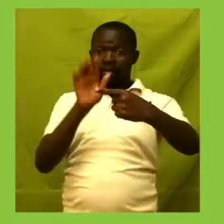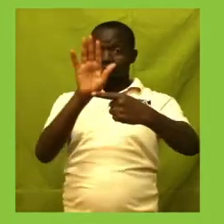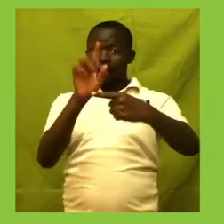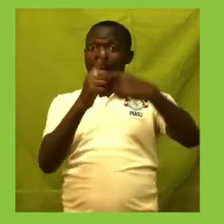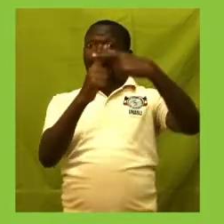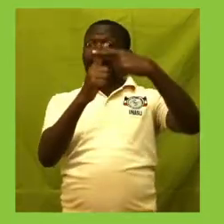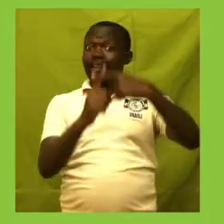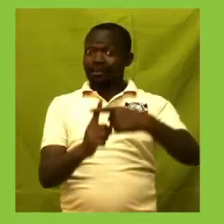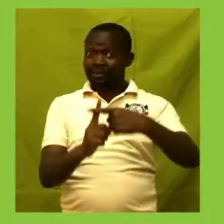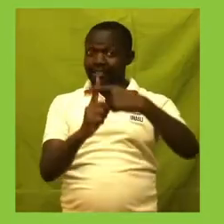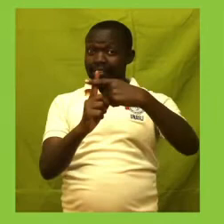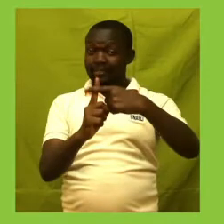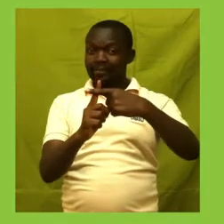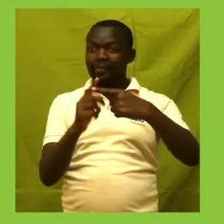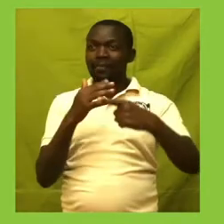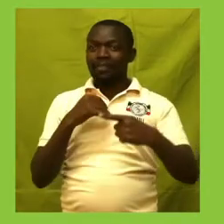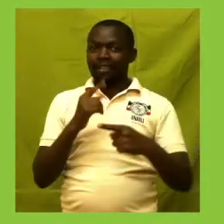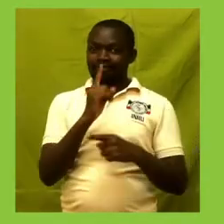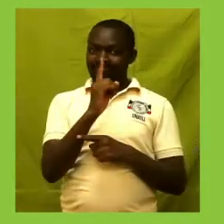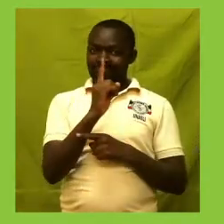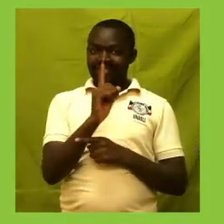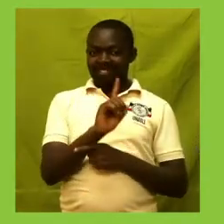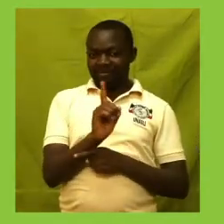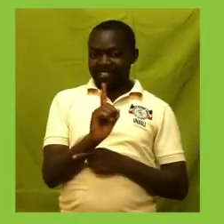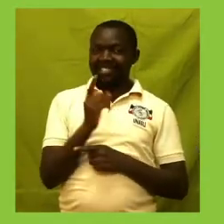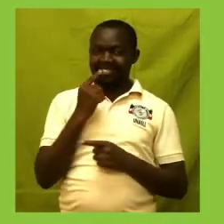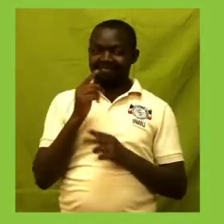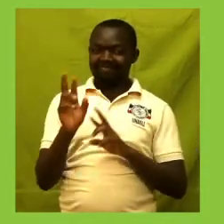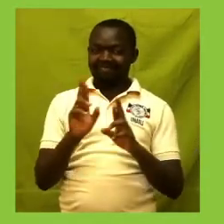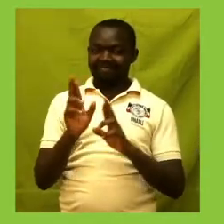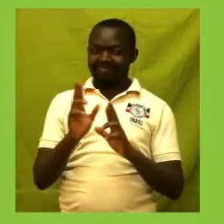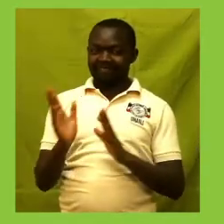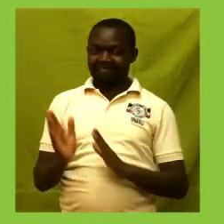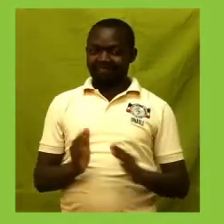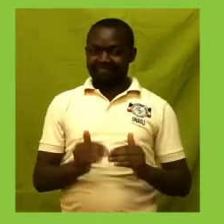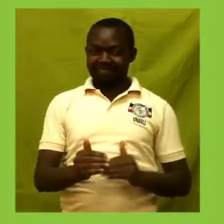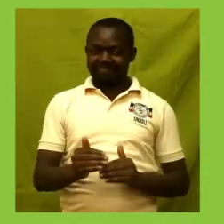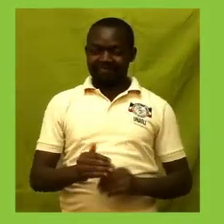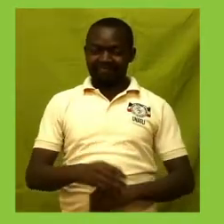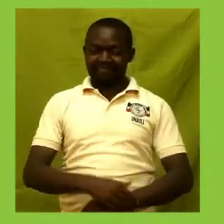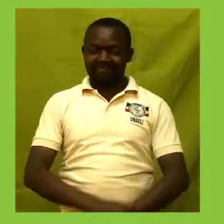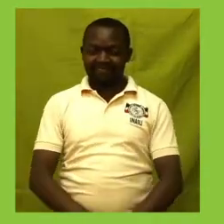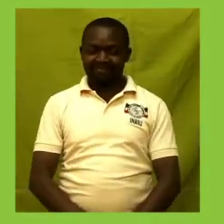compass. So let me give you 1 minute to get ready.